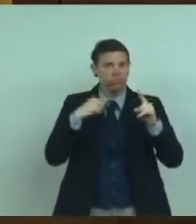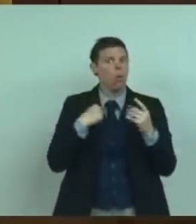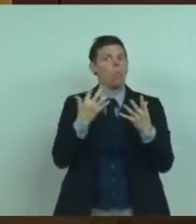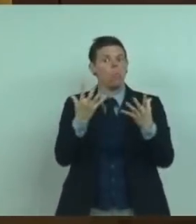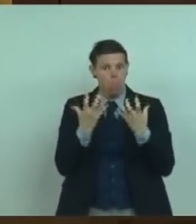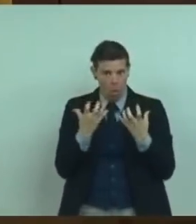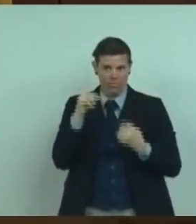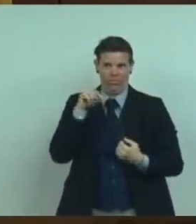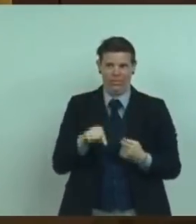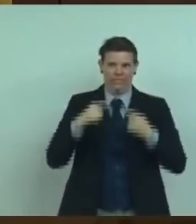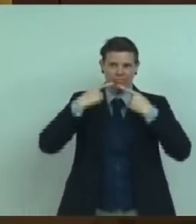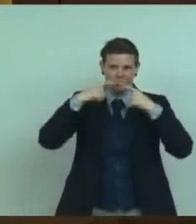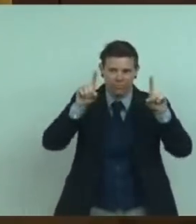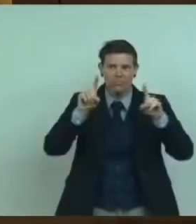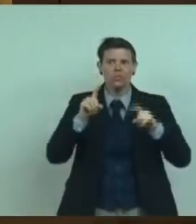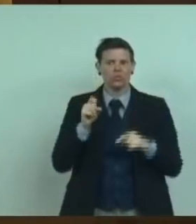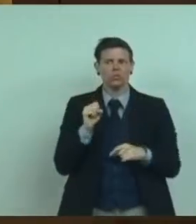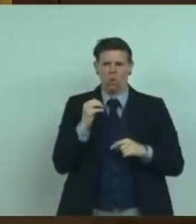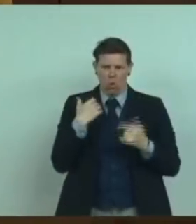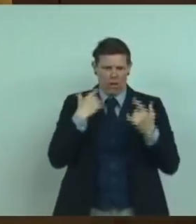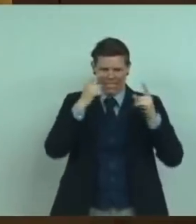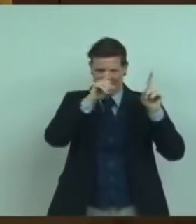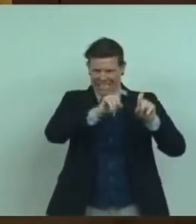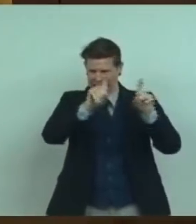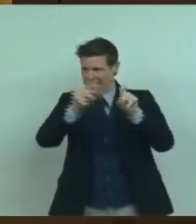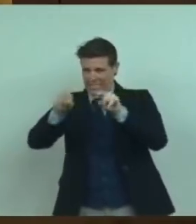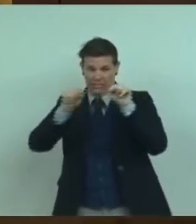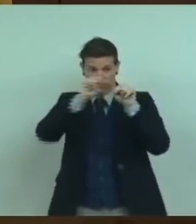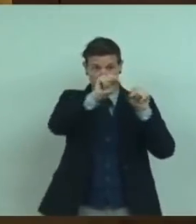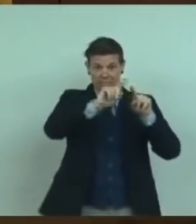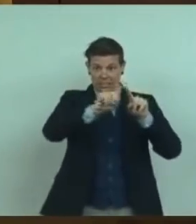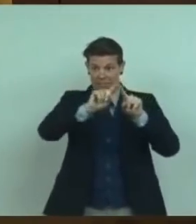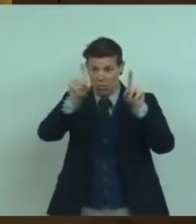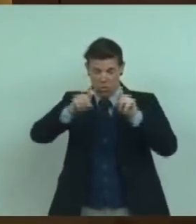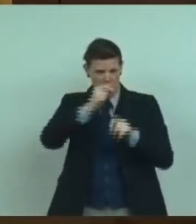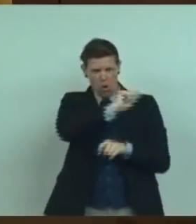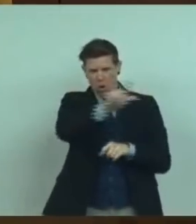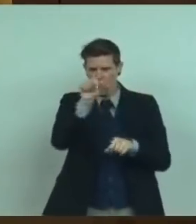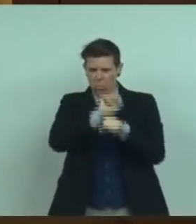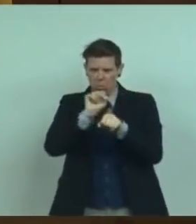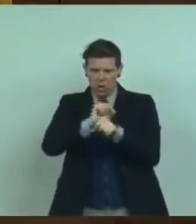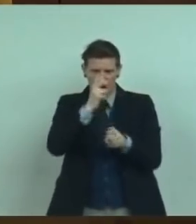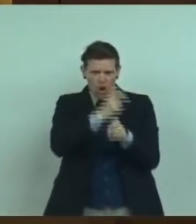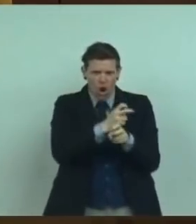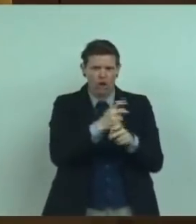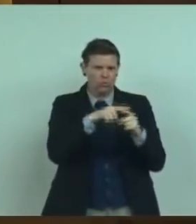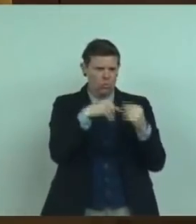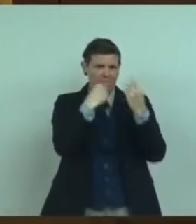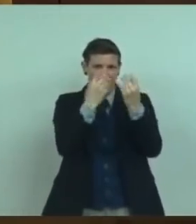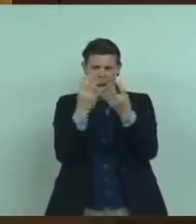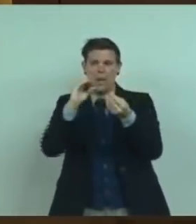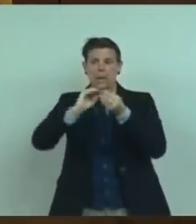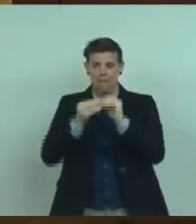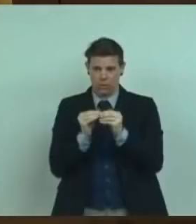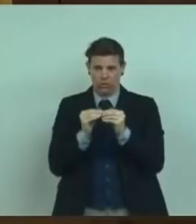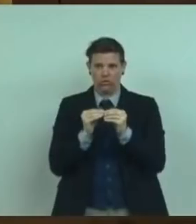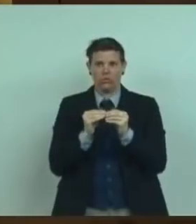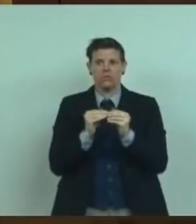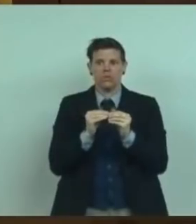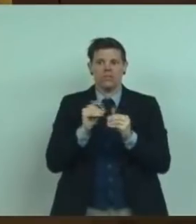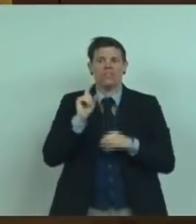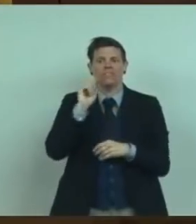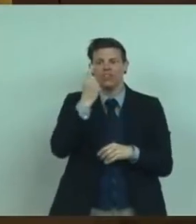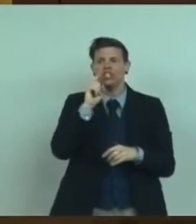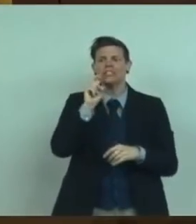locally, are all willing to provide data. We had to create a system that was both safe, secure,